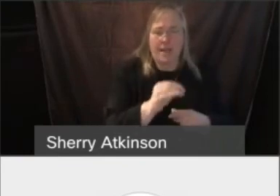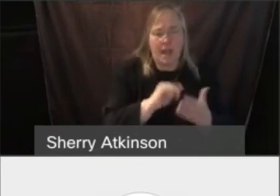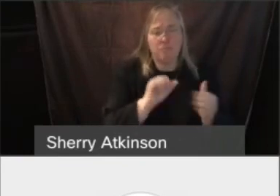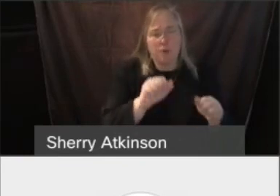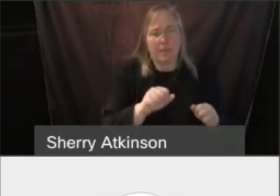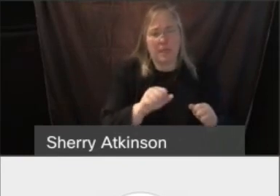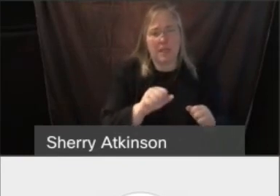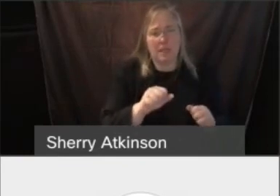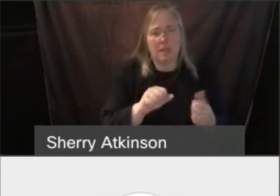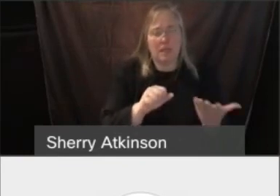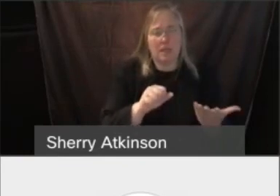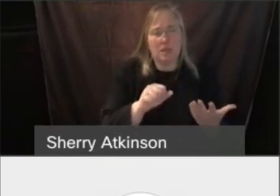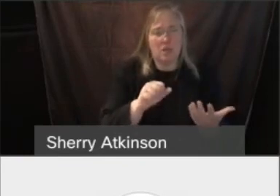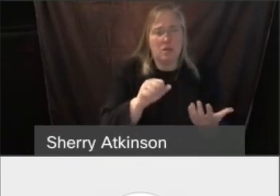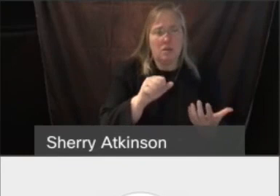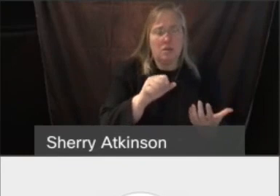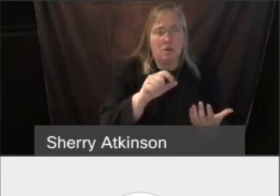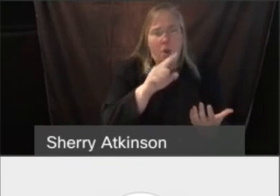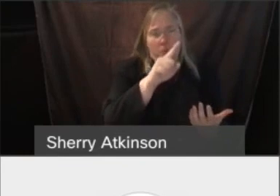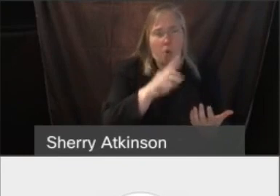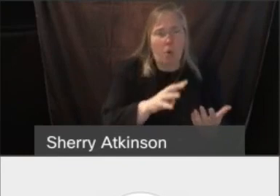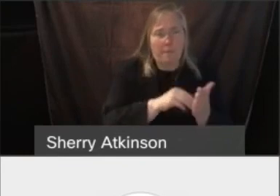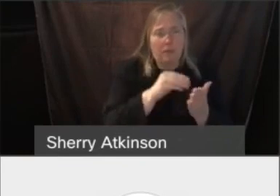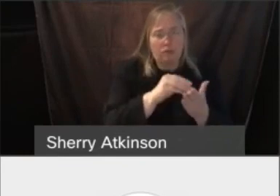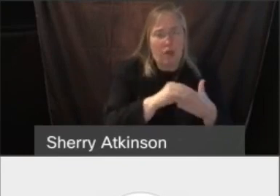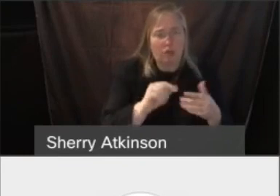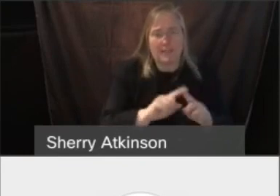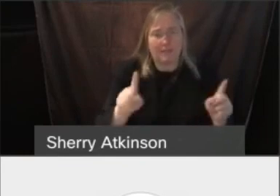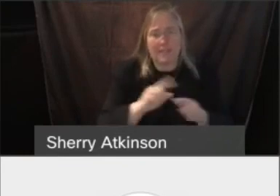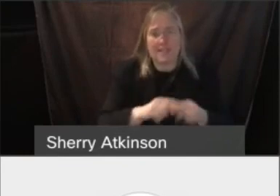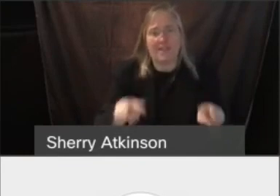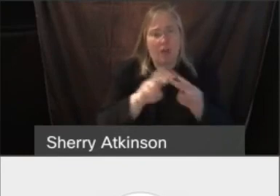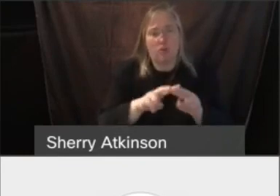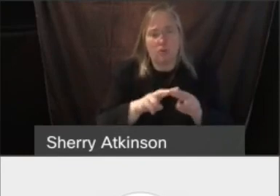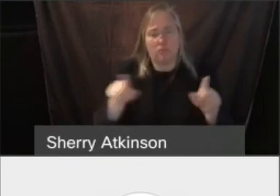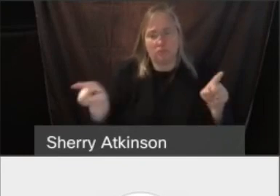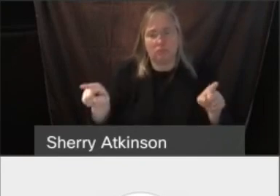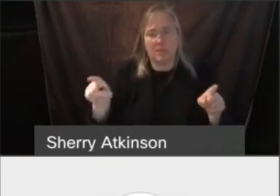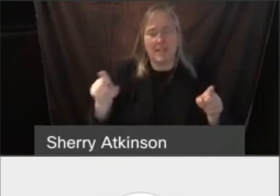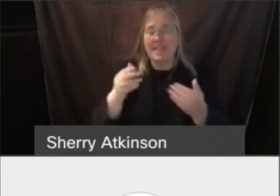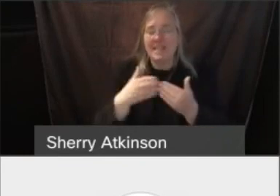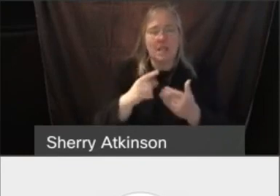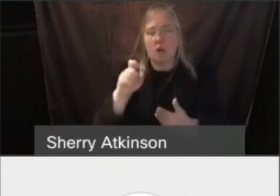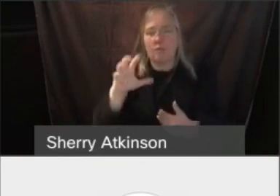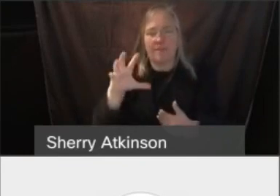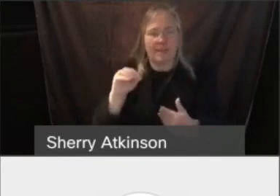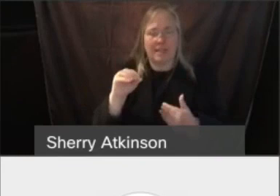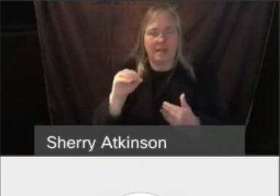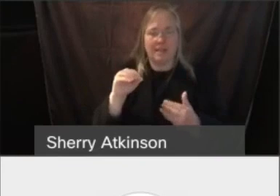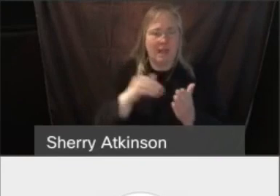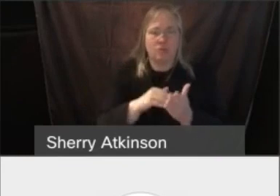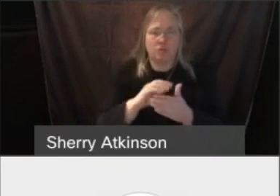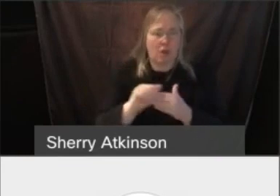$250,000 potentially difference in the value of those two houses, easily $150,000. So that's